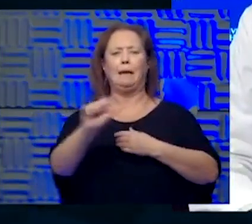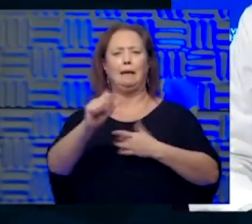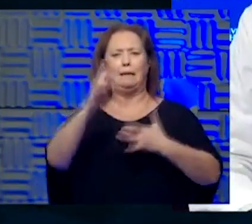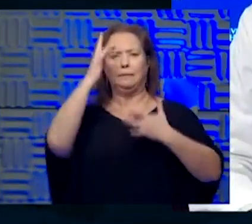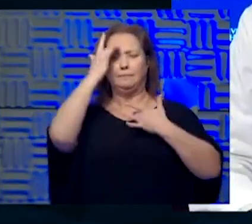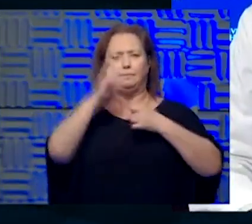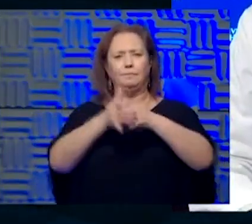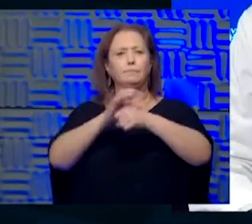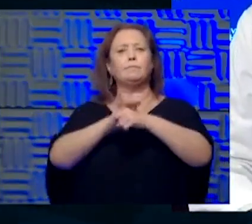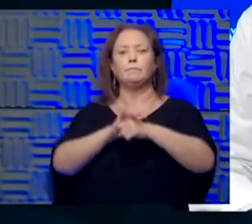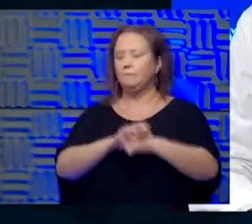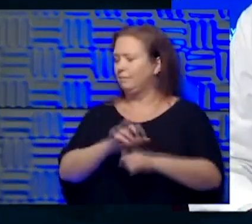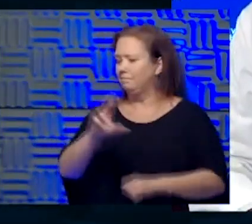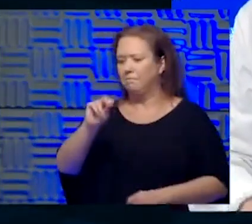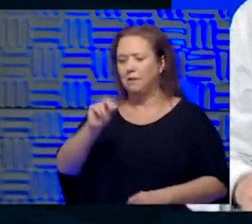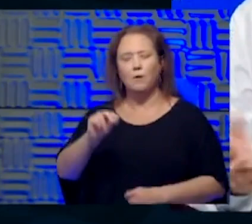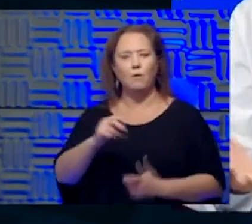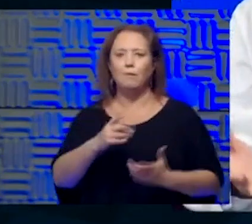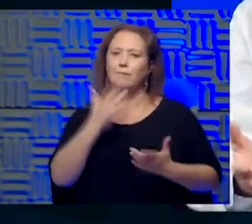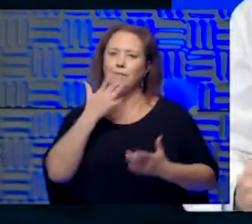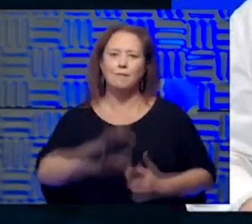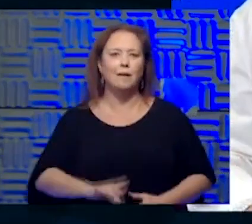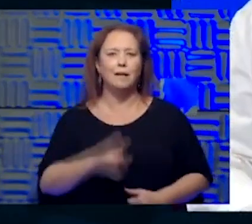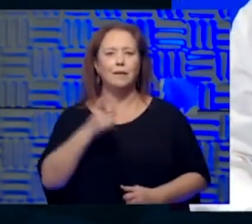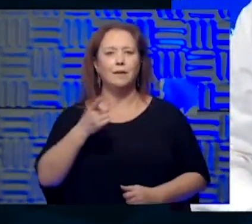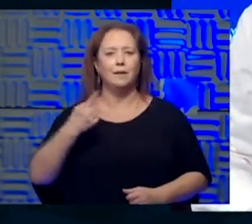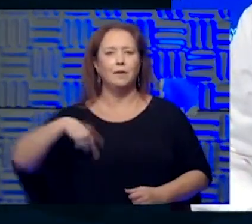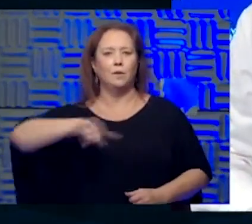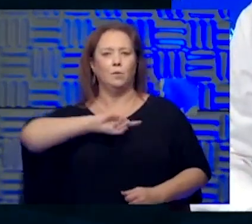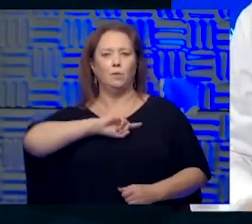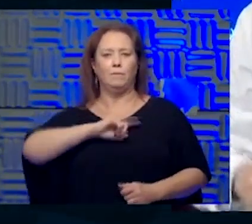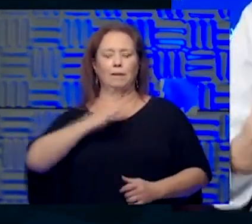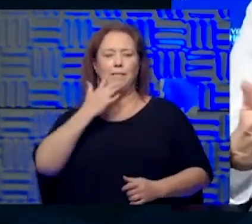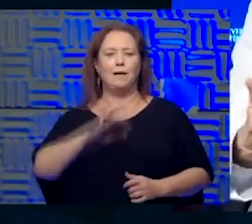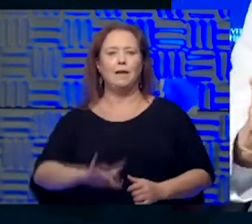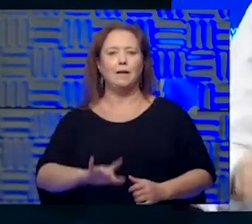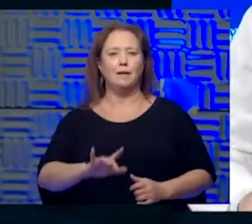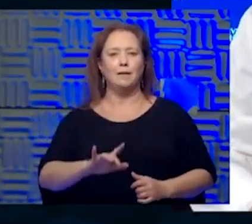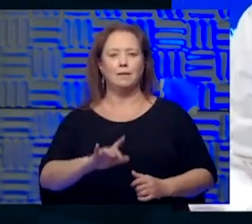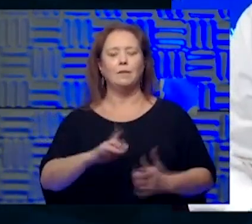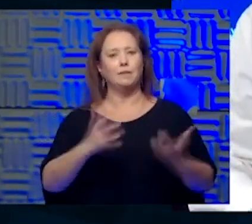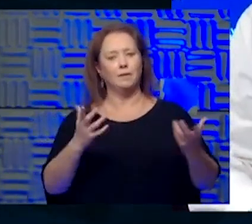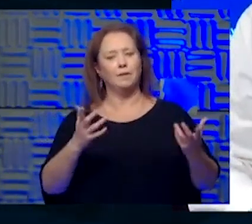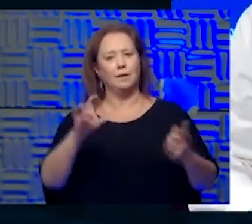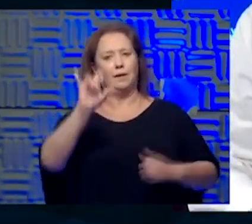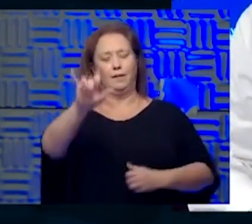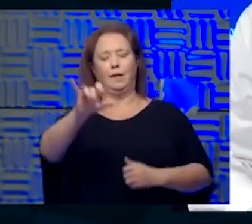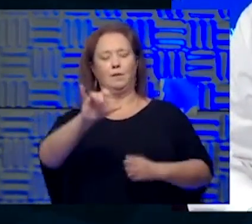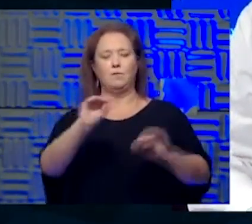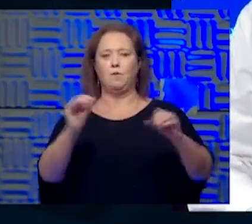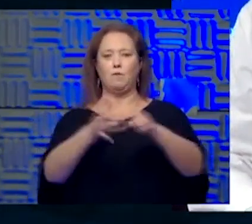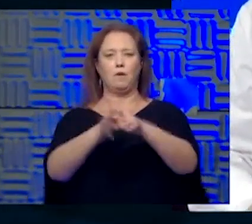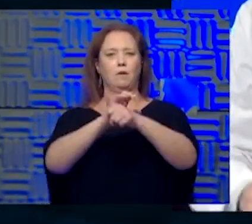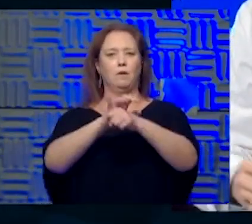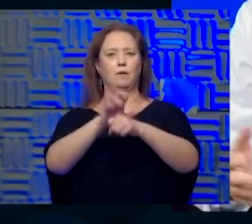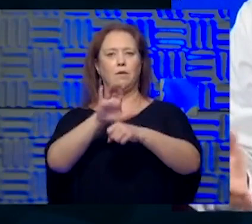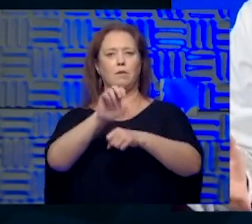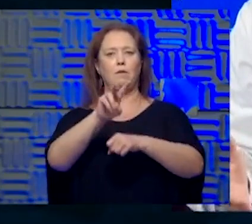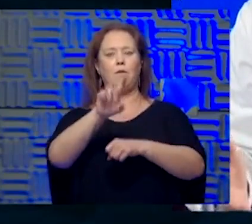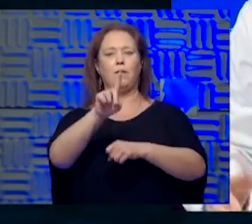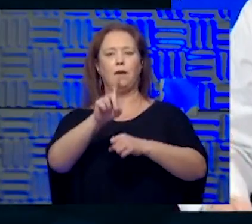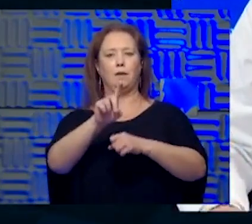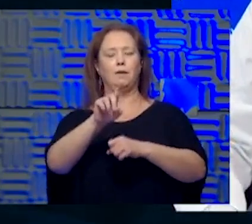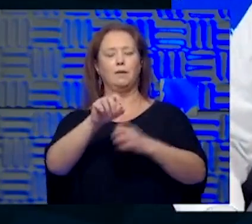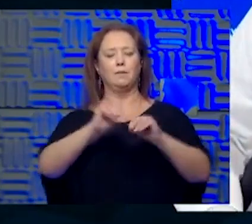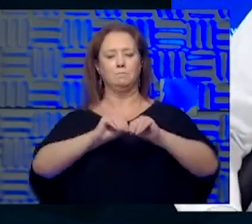No, fortunately not. And I think we've been fortunate in that regard. No, and that's just a really